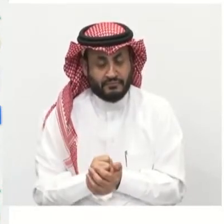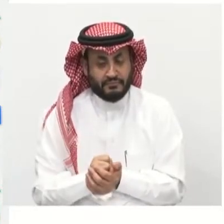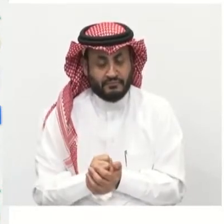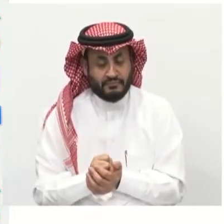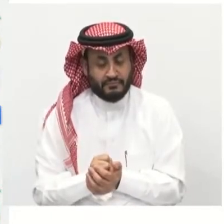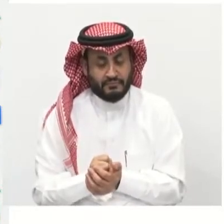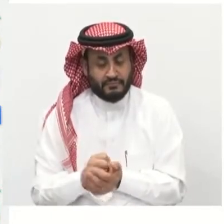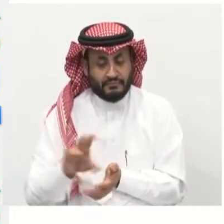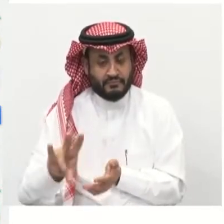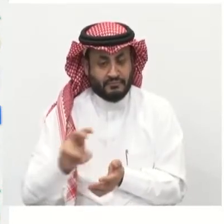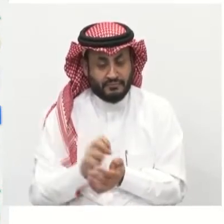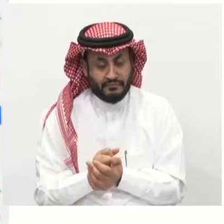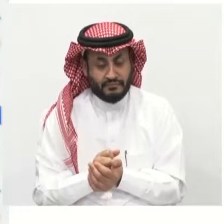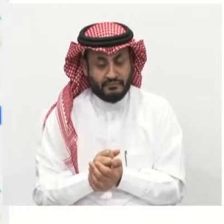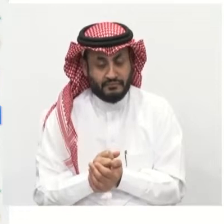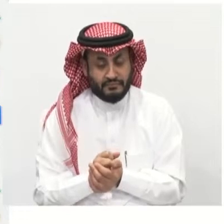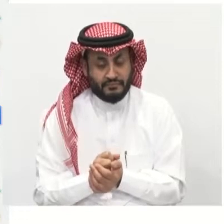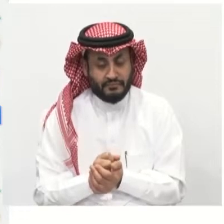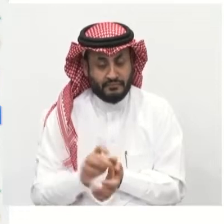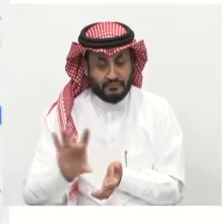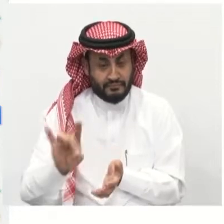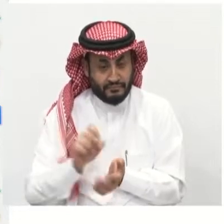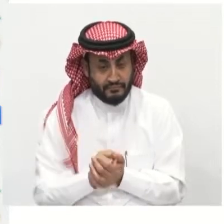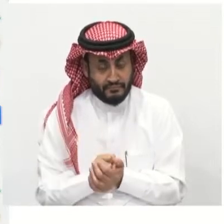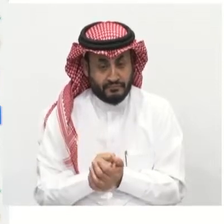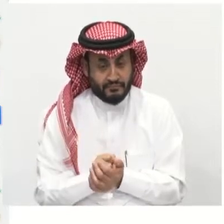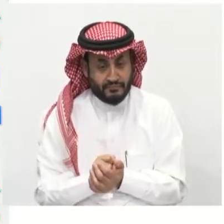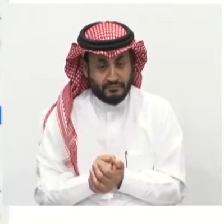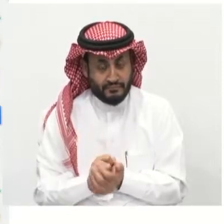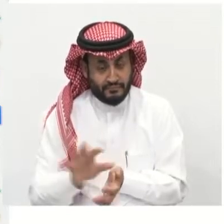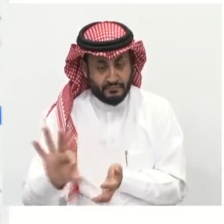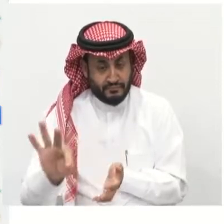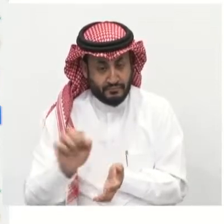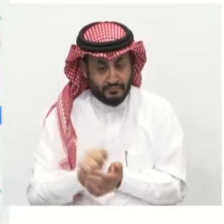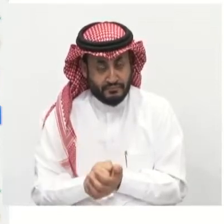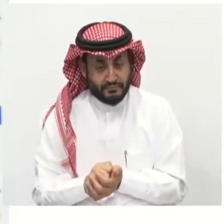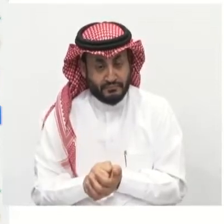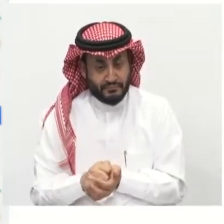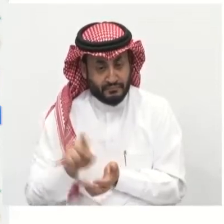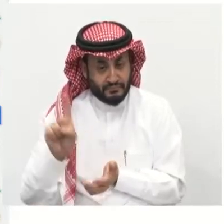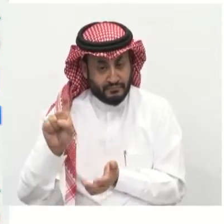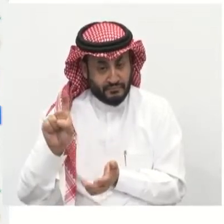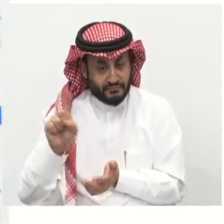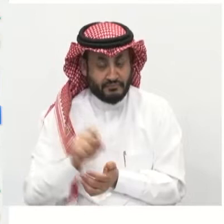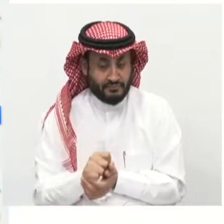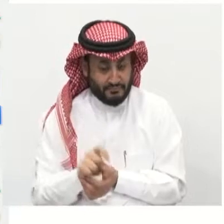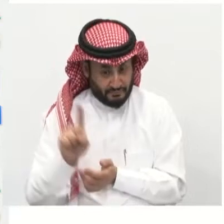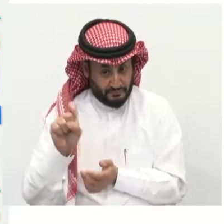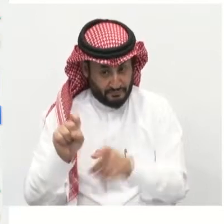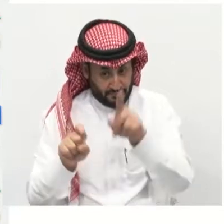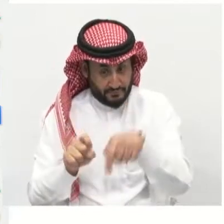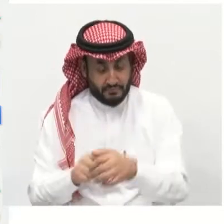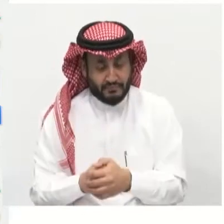60, 70, 80, 90, 100. So we